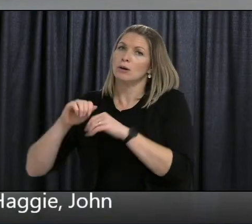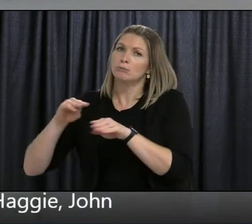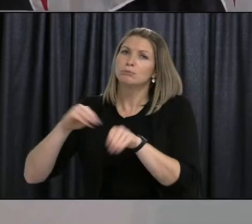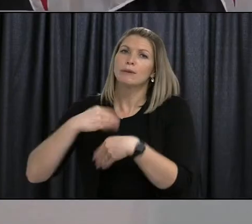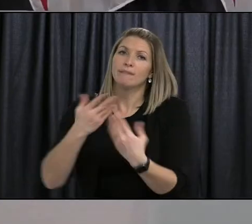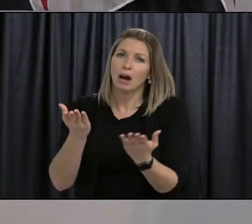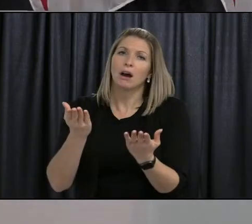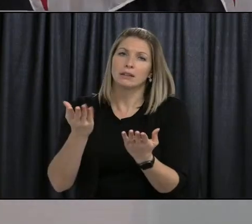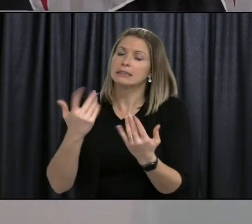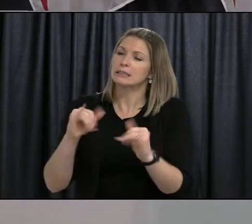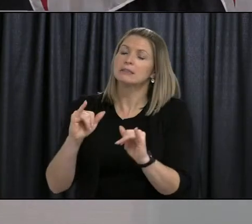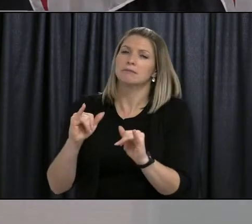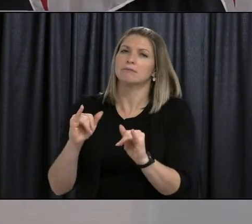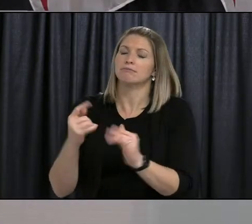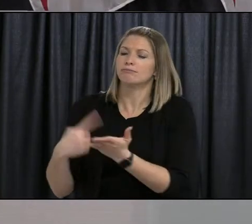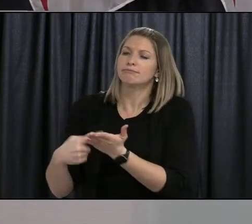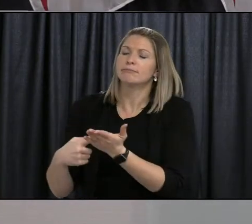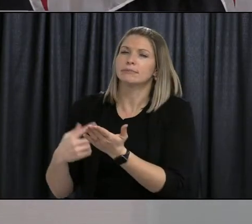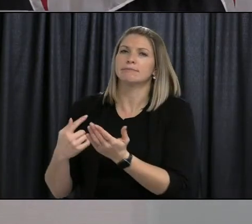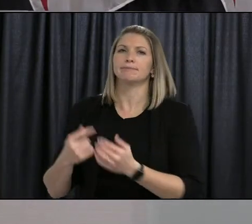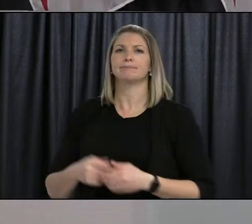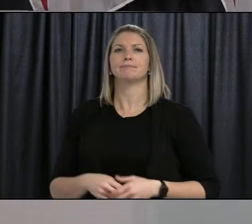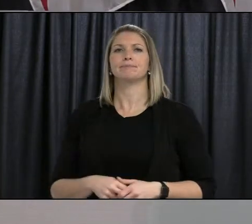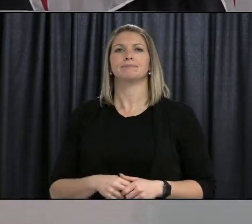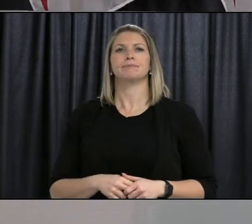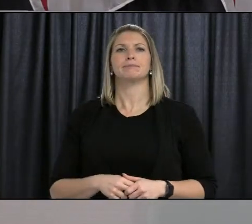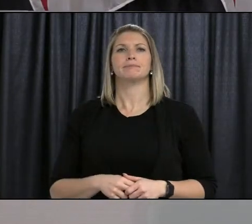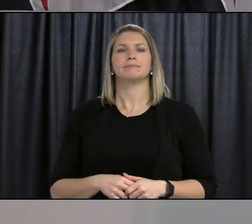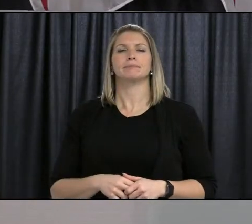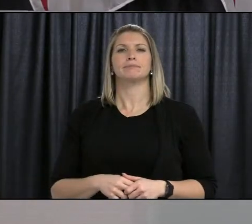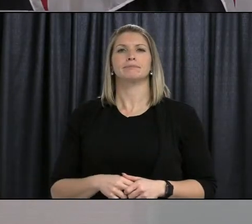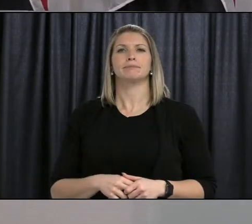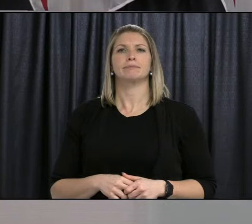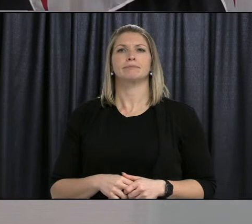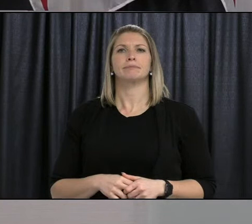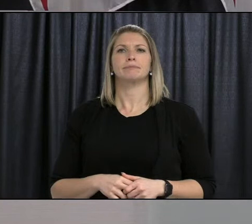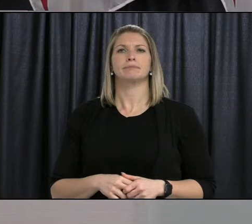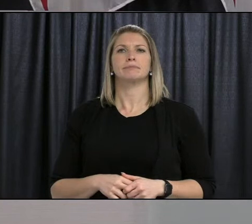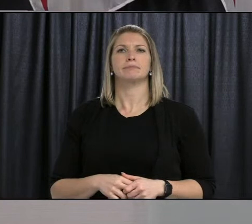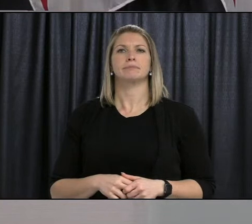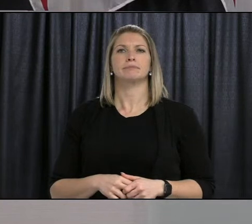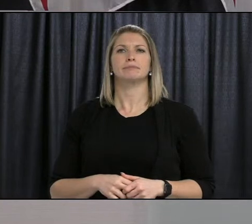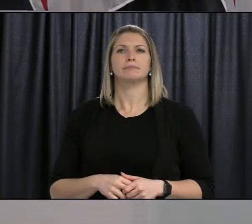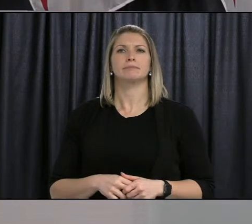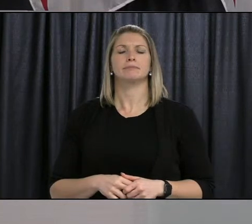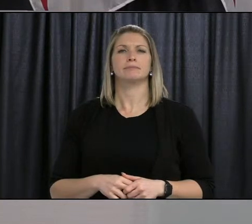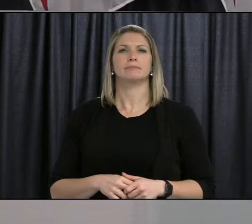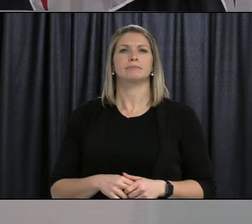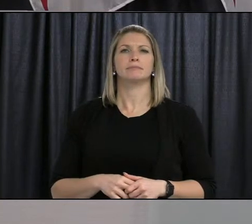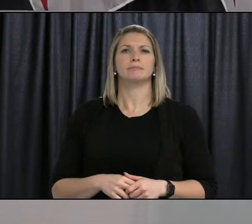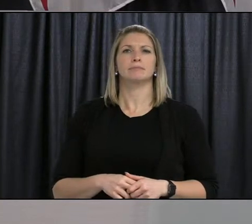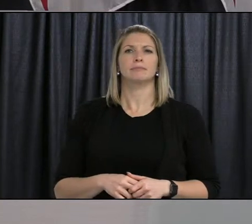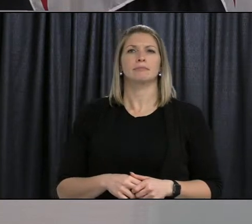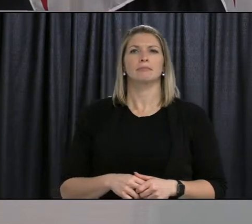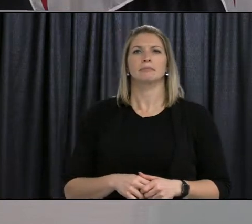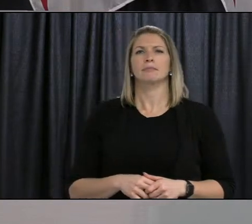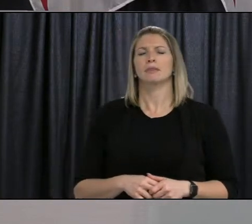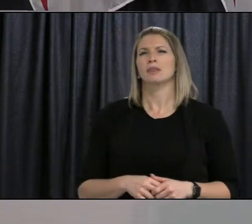Okay, great, thank you. The question I have is that the English School Board now has